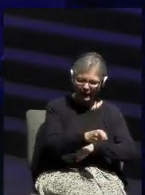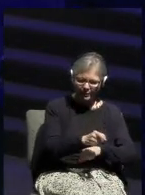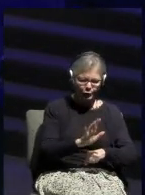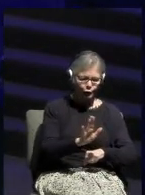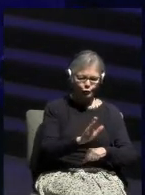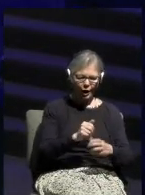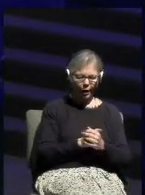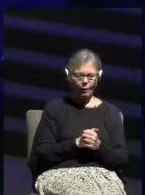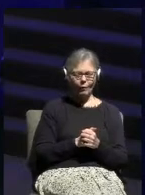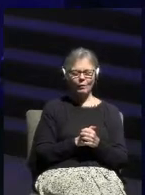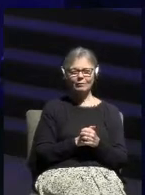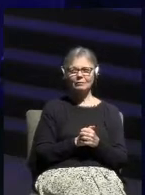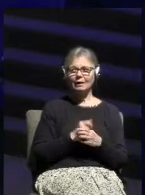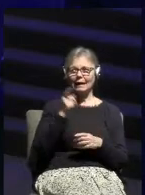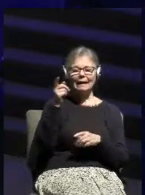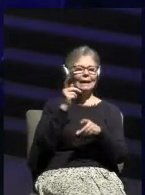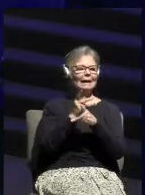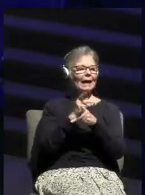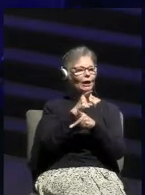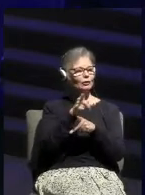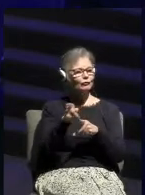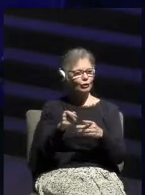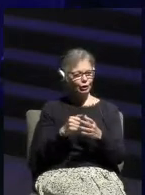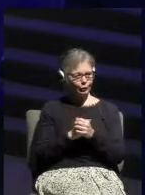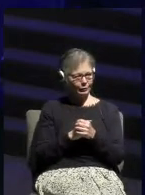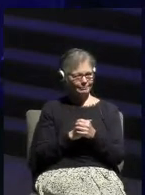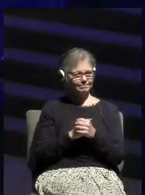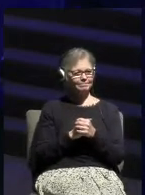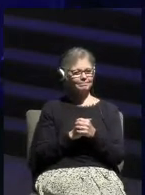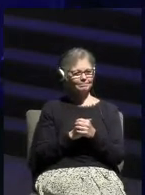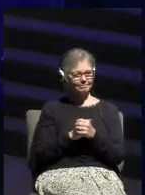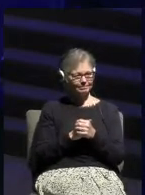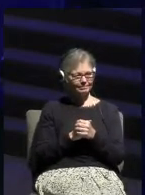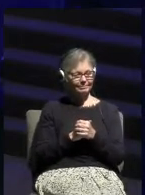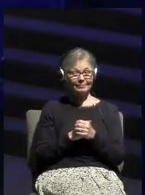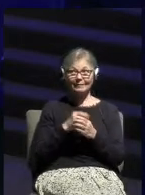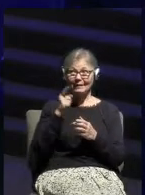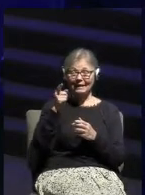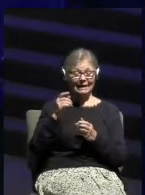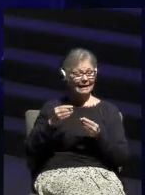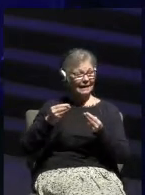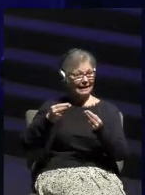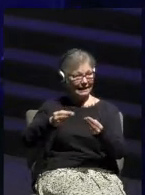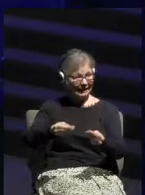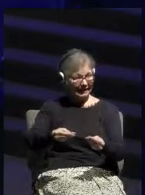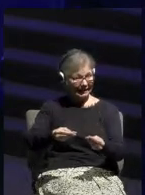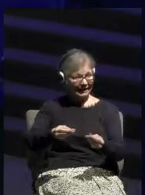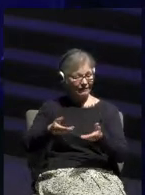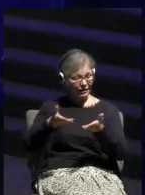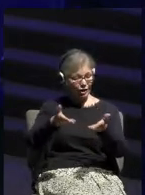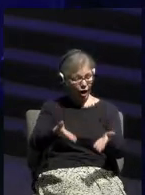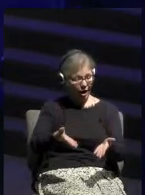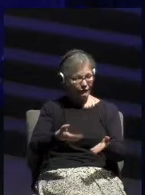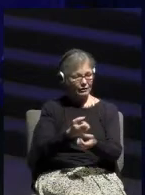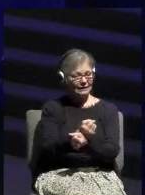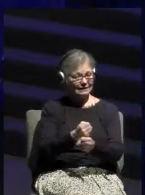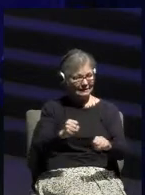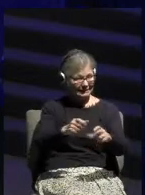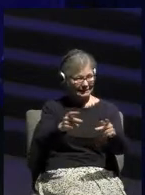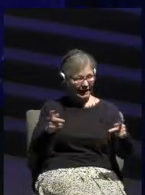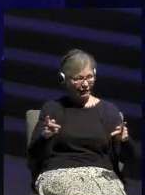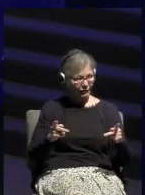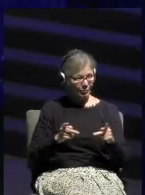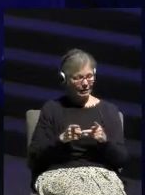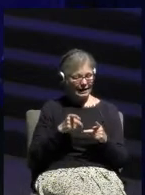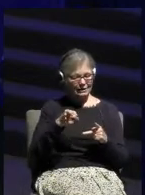He wants you to know that he cares about you and that he has provided a place of refuge